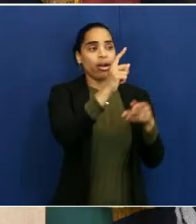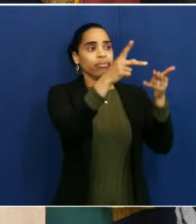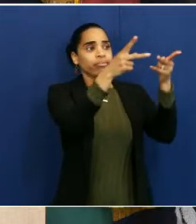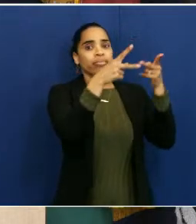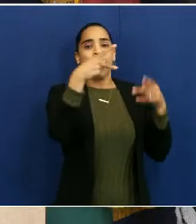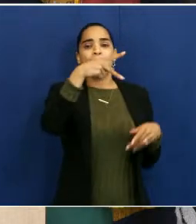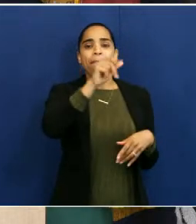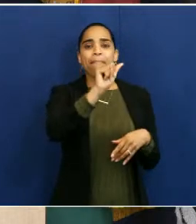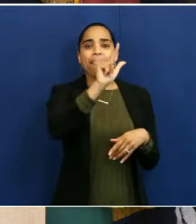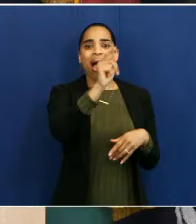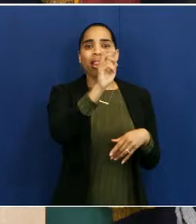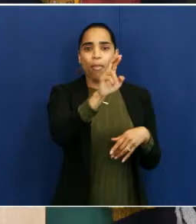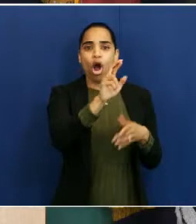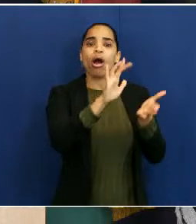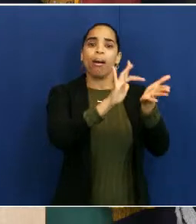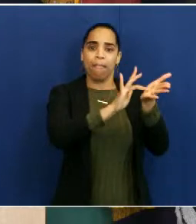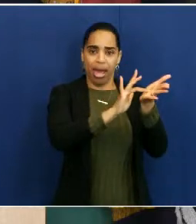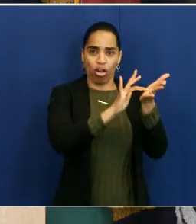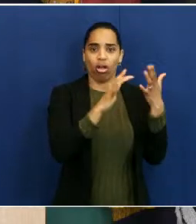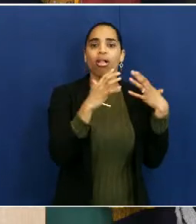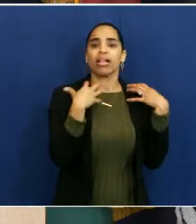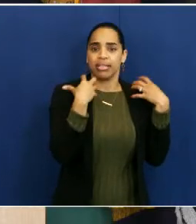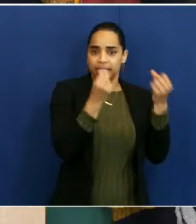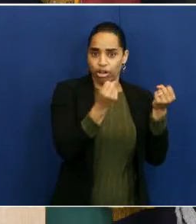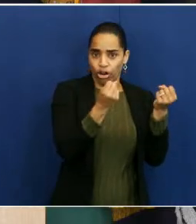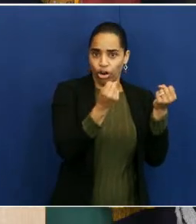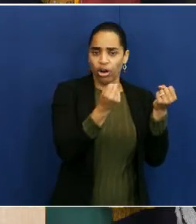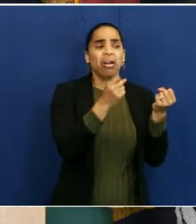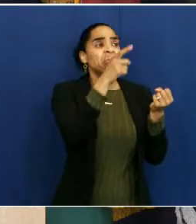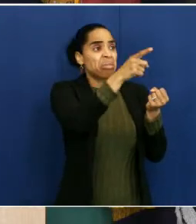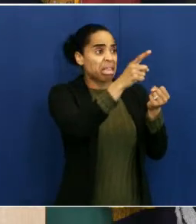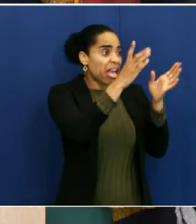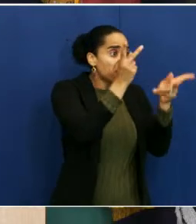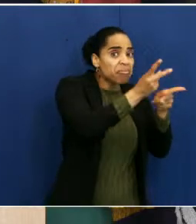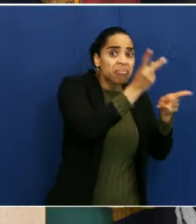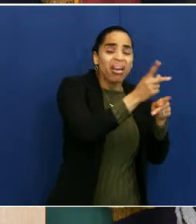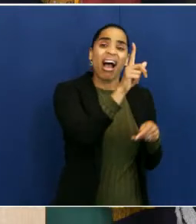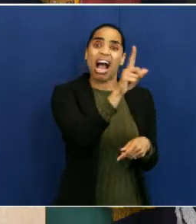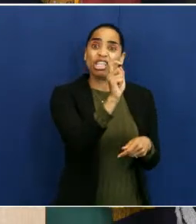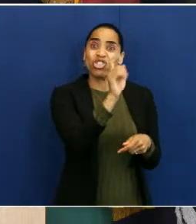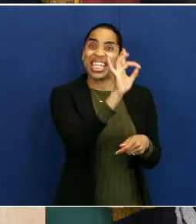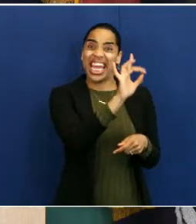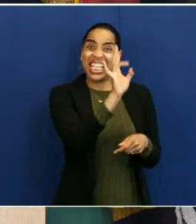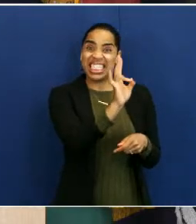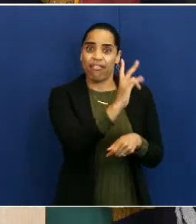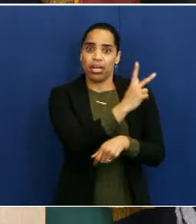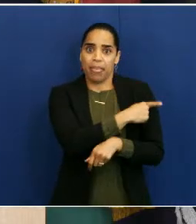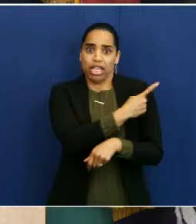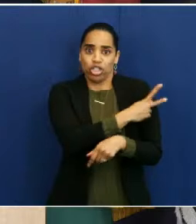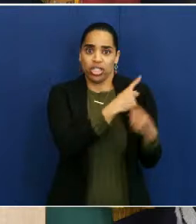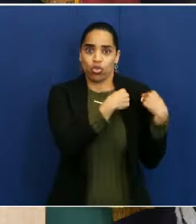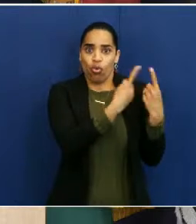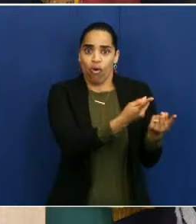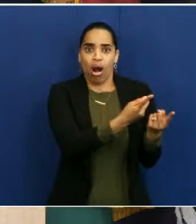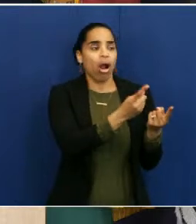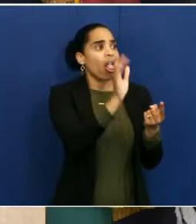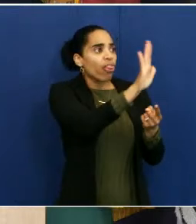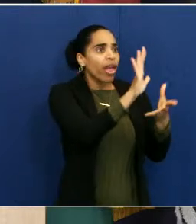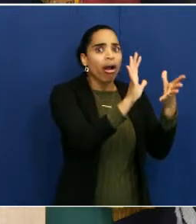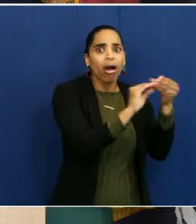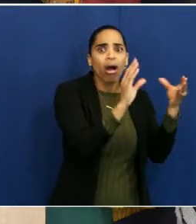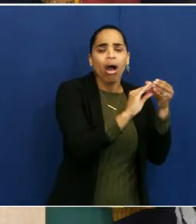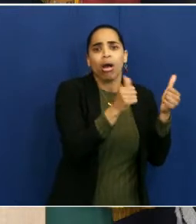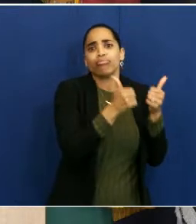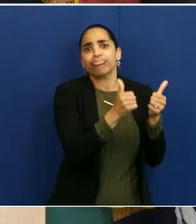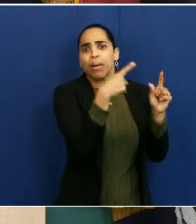Center. And the Palomar Health Center has treated already 187 patients to date. We've heard wonderful testimony from